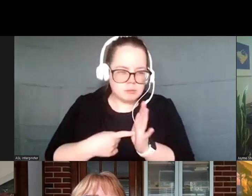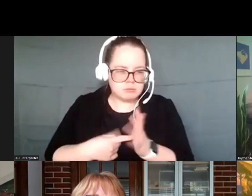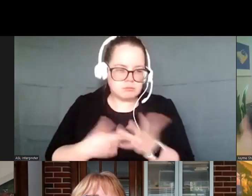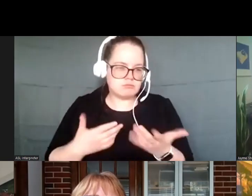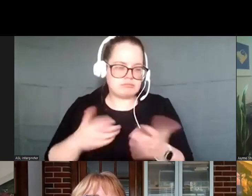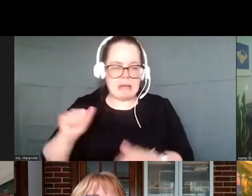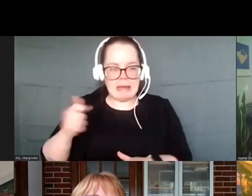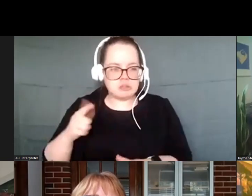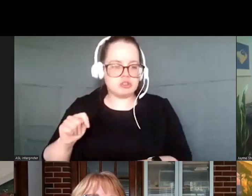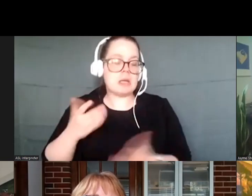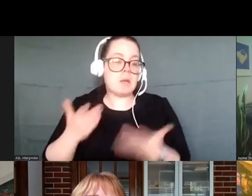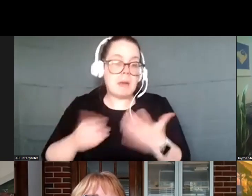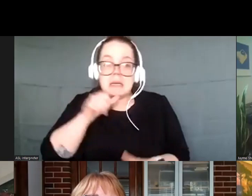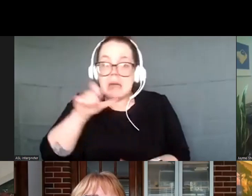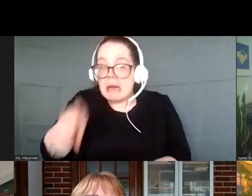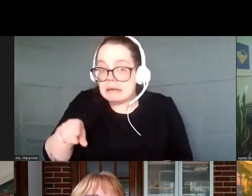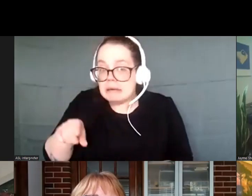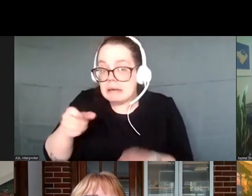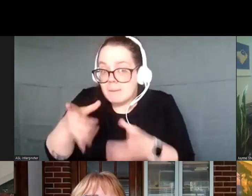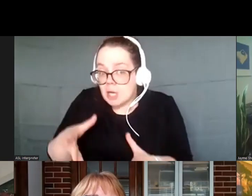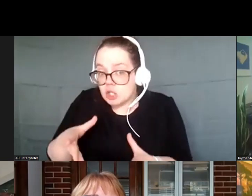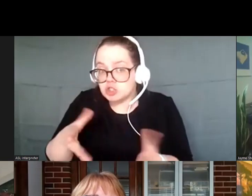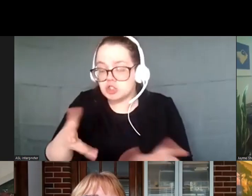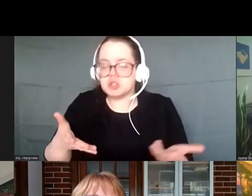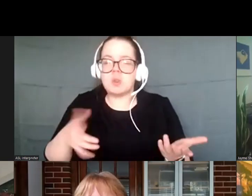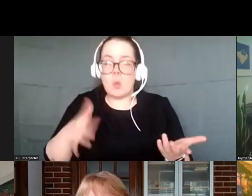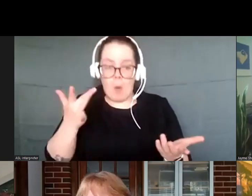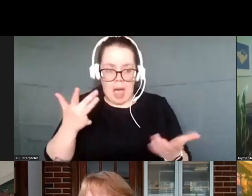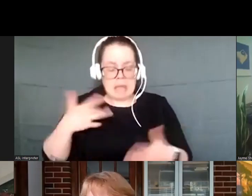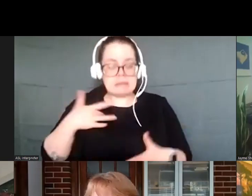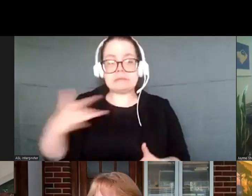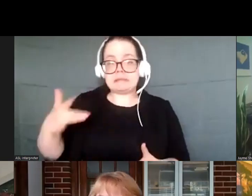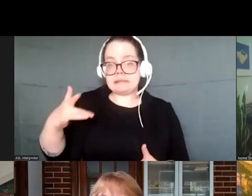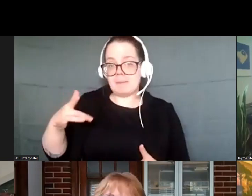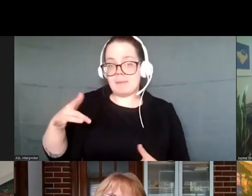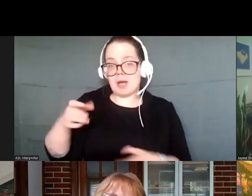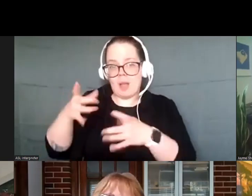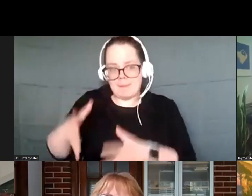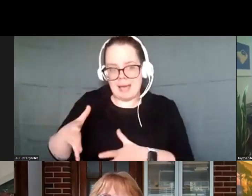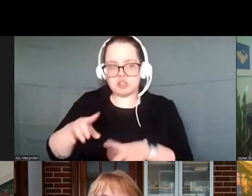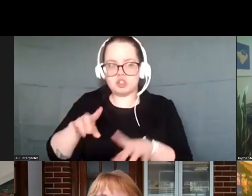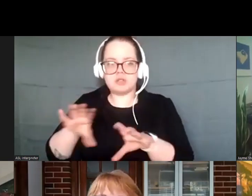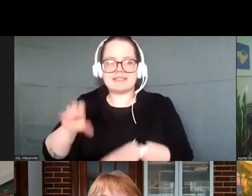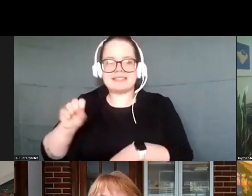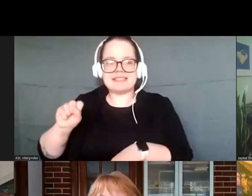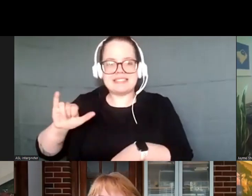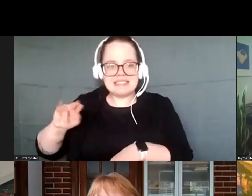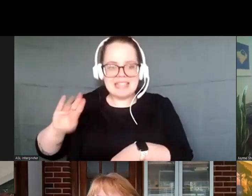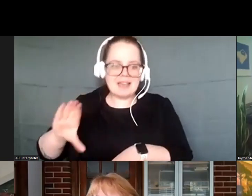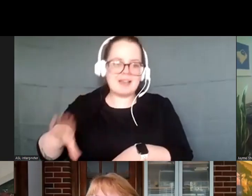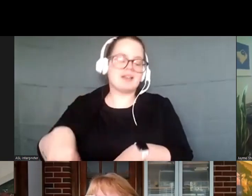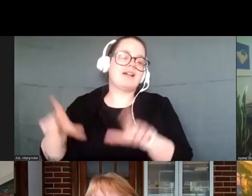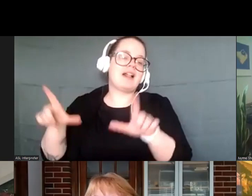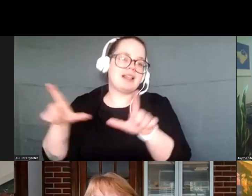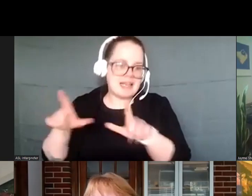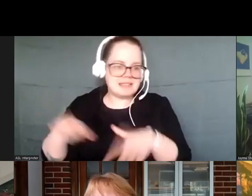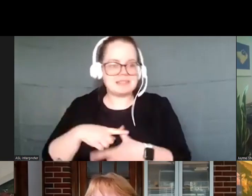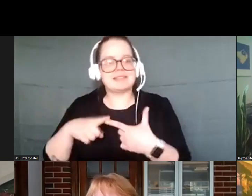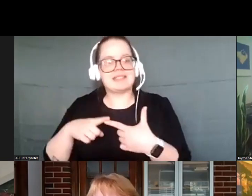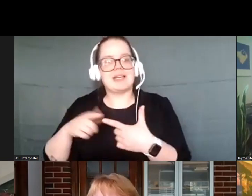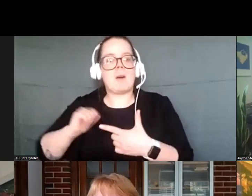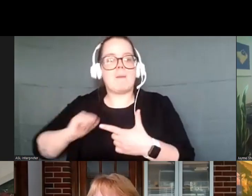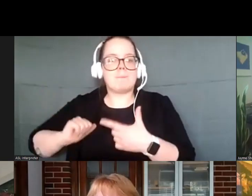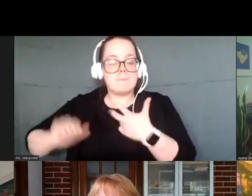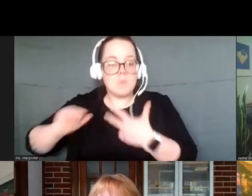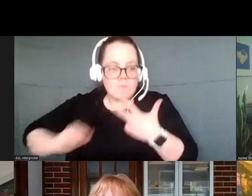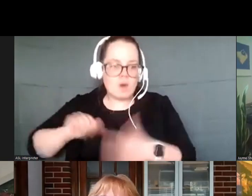a manager, because usually a manager is dealing with sync and licensing as well as performing, as well as album releases, et cetera, et cetera, et